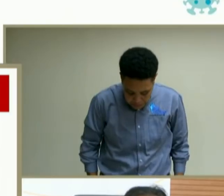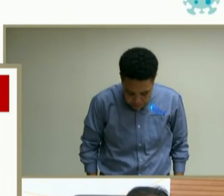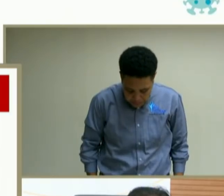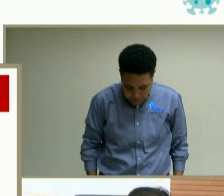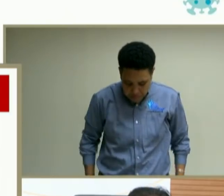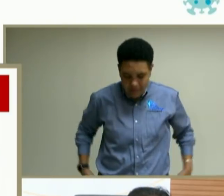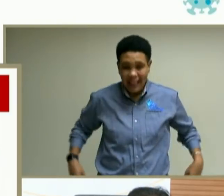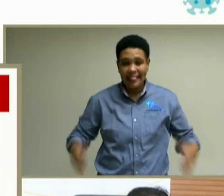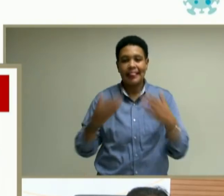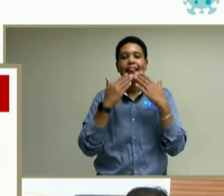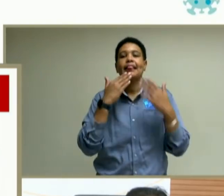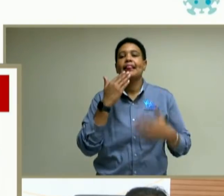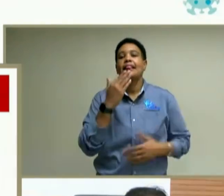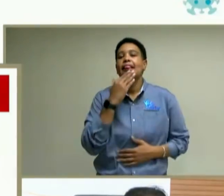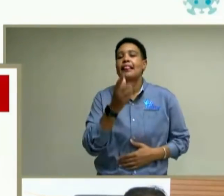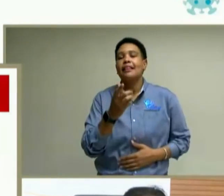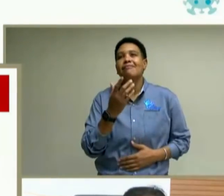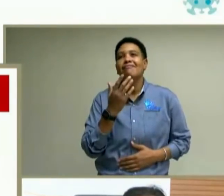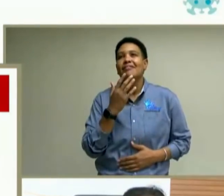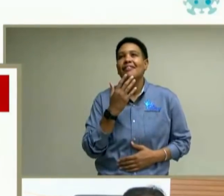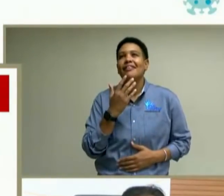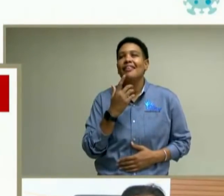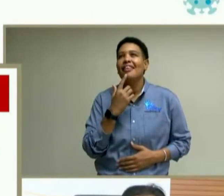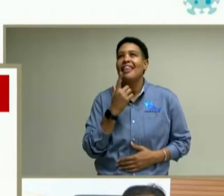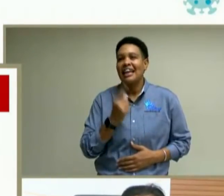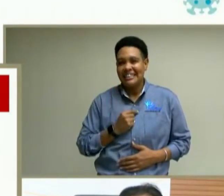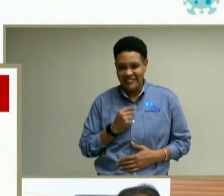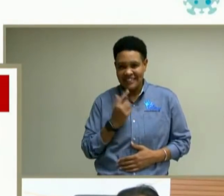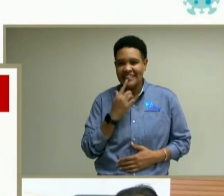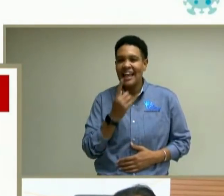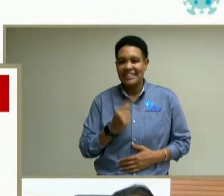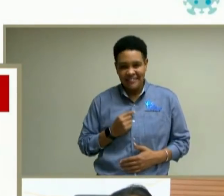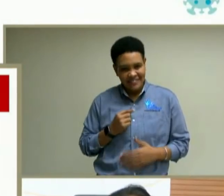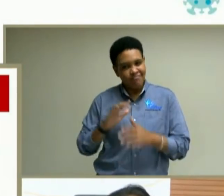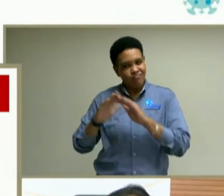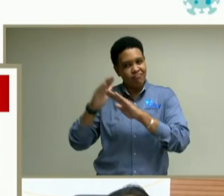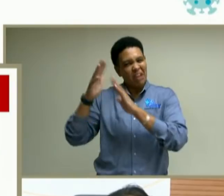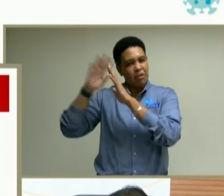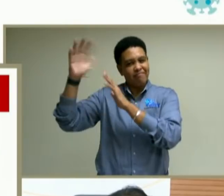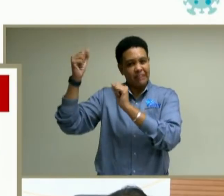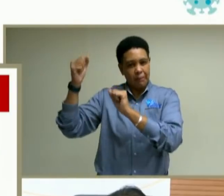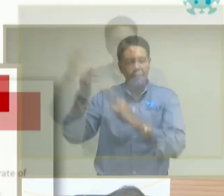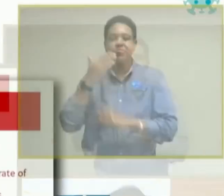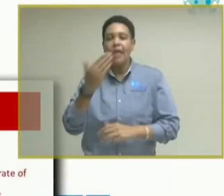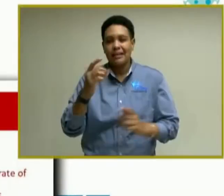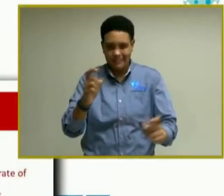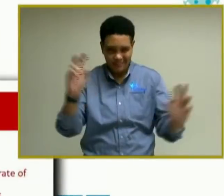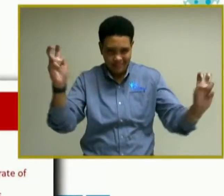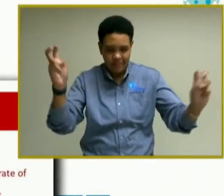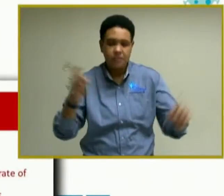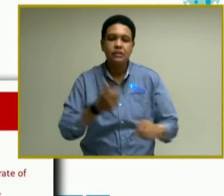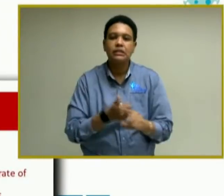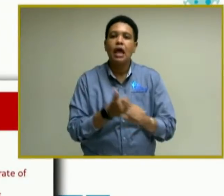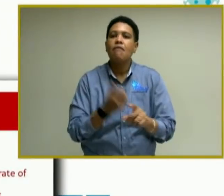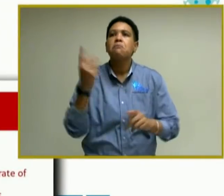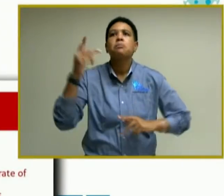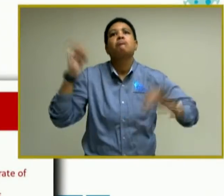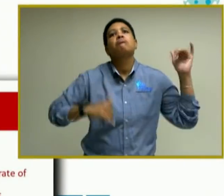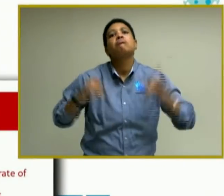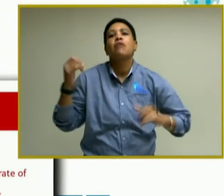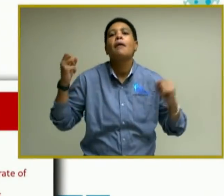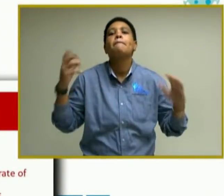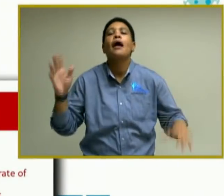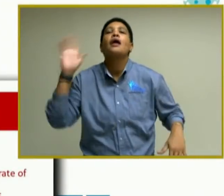travel, and many persons will return to Jamaica. Students will be out for the Christmas season and will